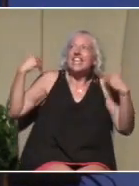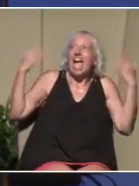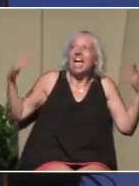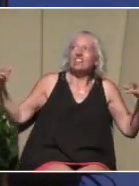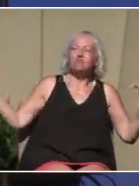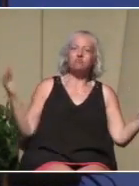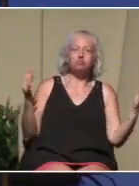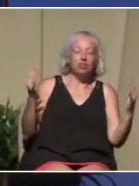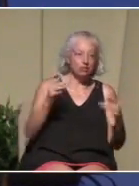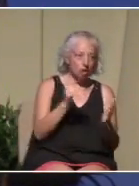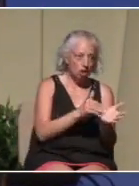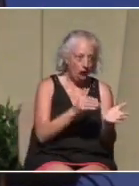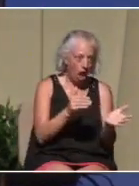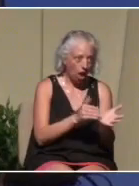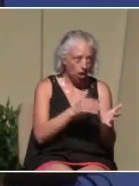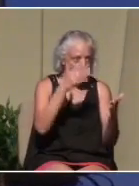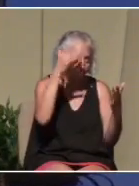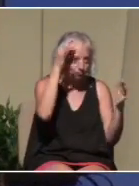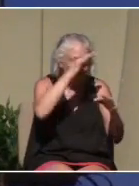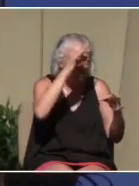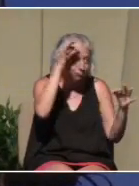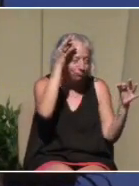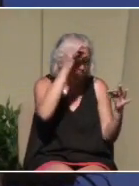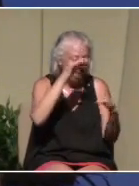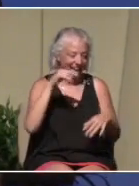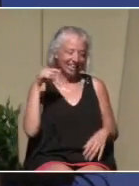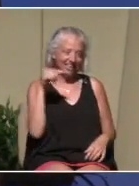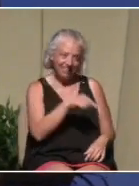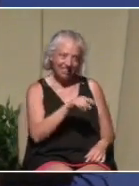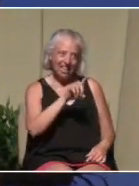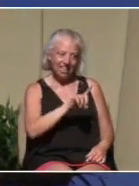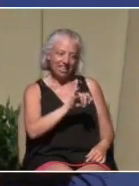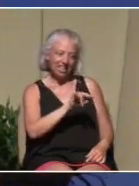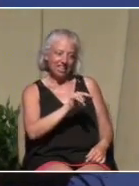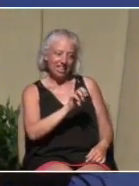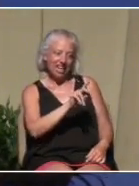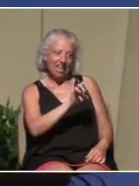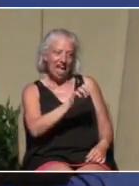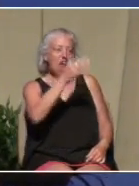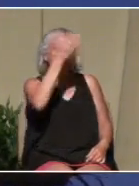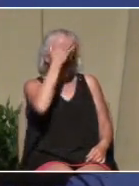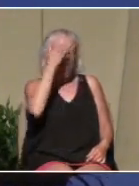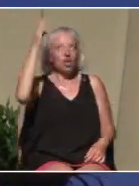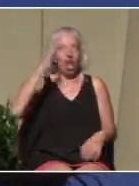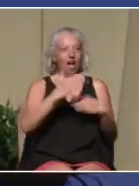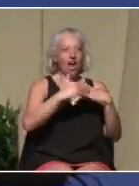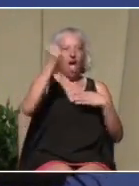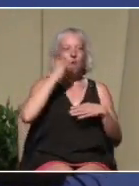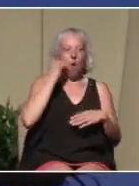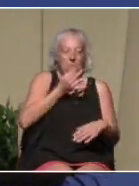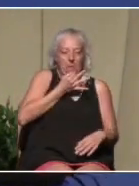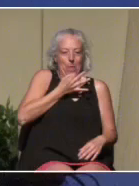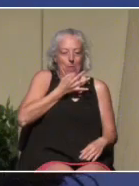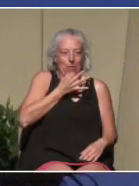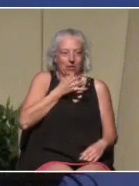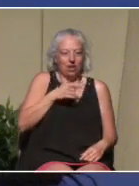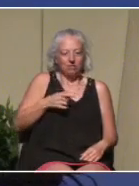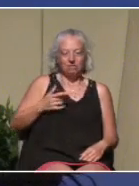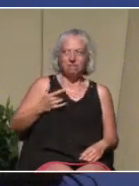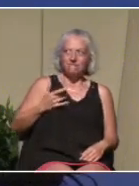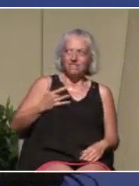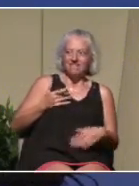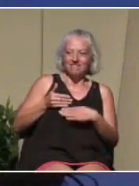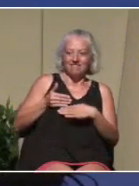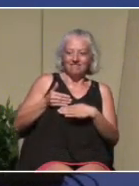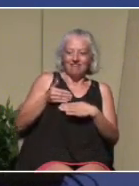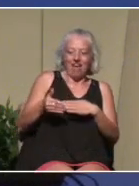knew, the doctors didn't know, but she seemed to know that God was going to be calling her home, and she just could almost feel the next step, that paradise